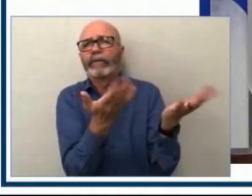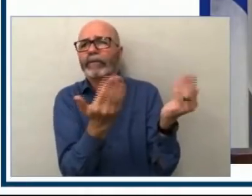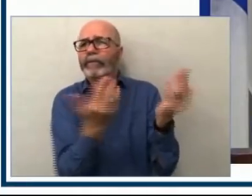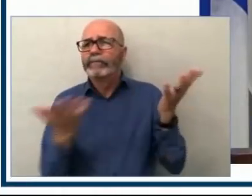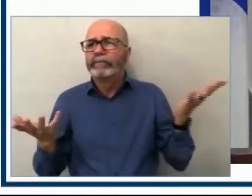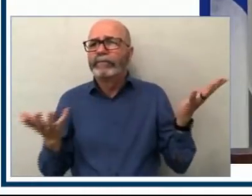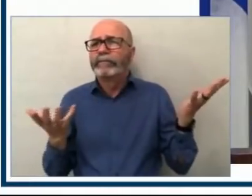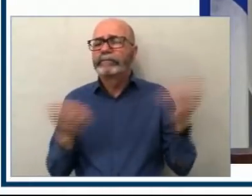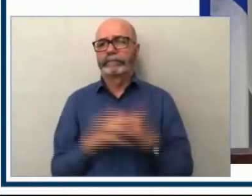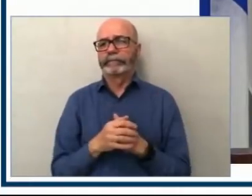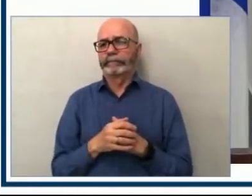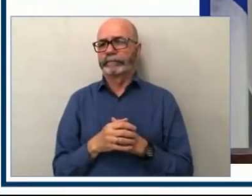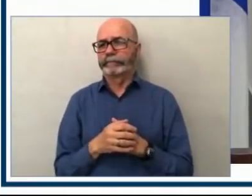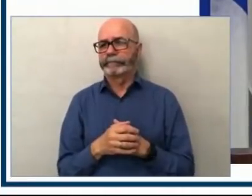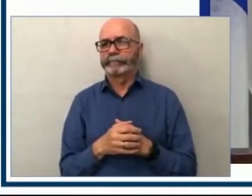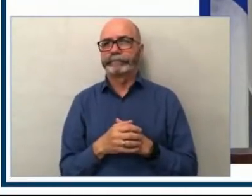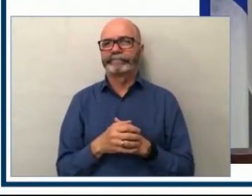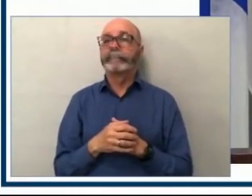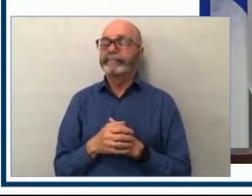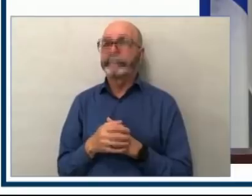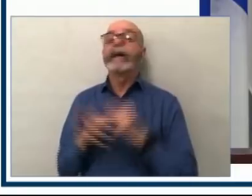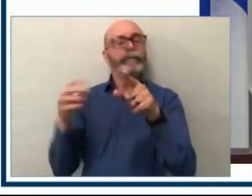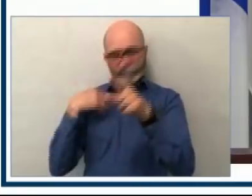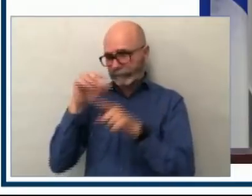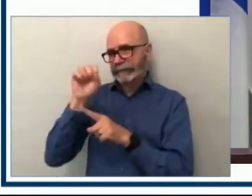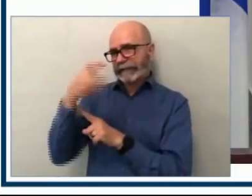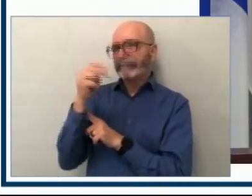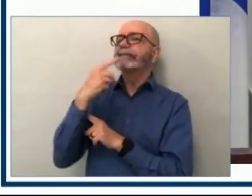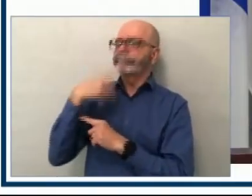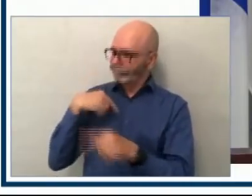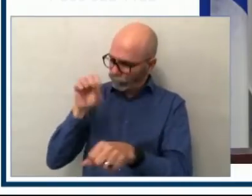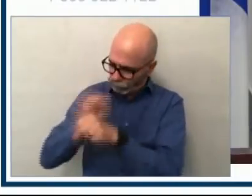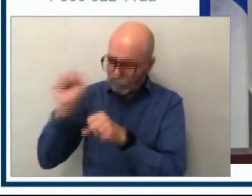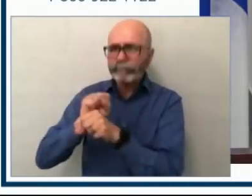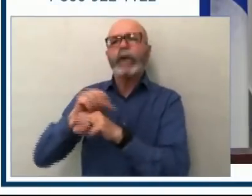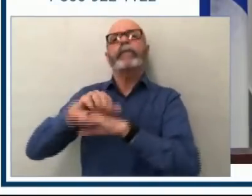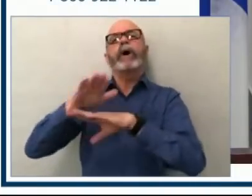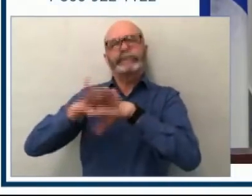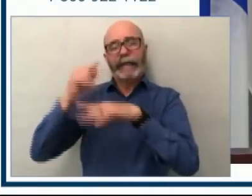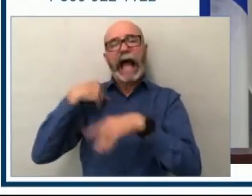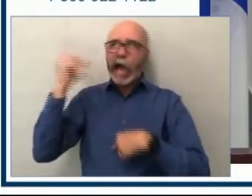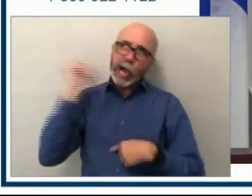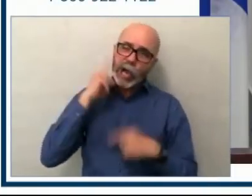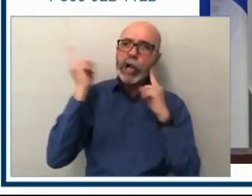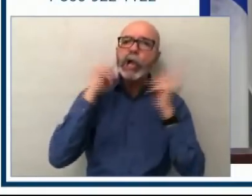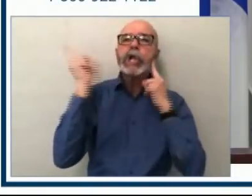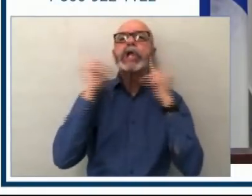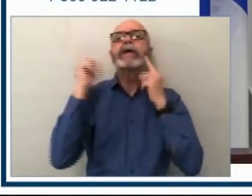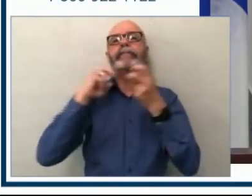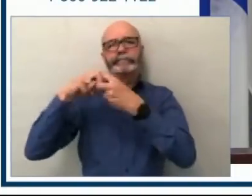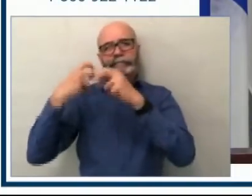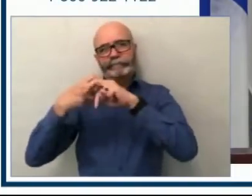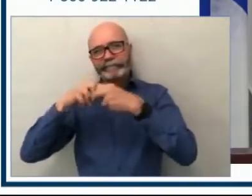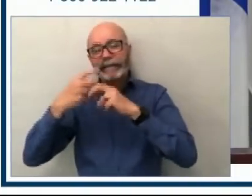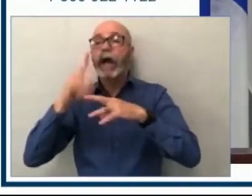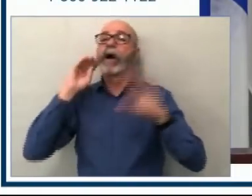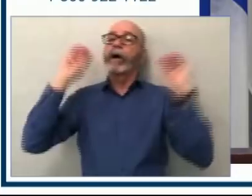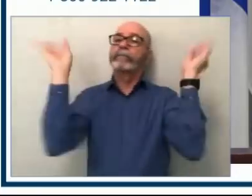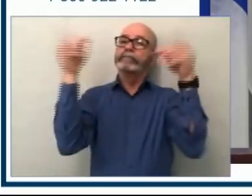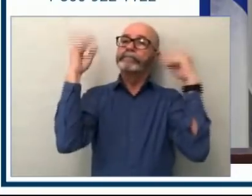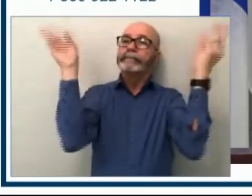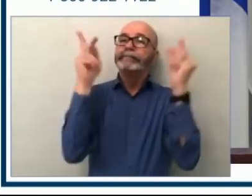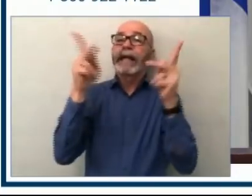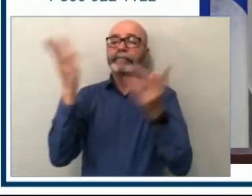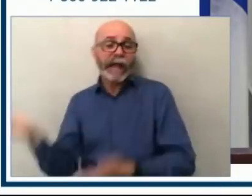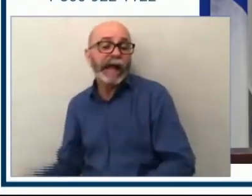for quite some time. We knew there were issues with offloading when ambulances would be bringing people into some of our